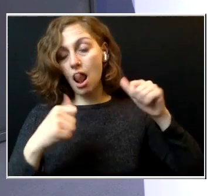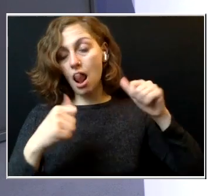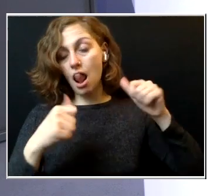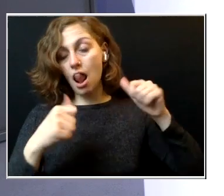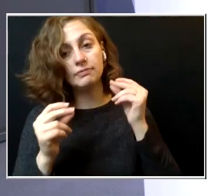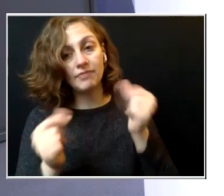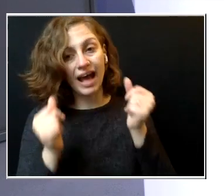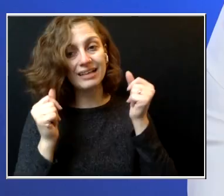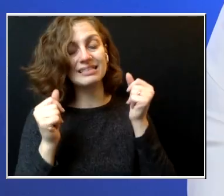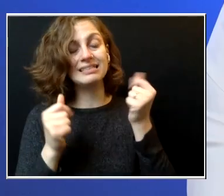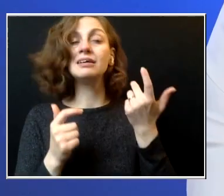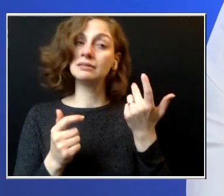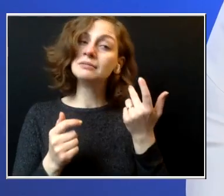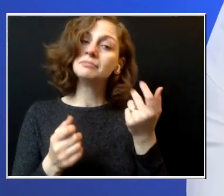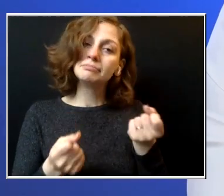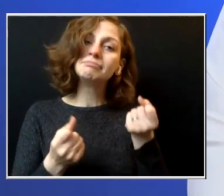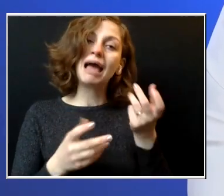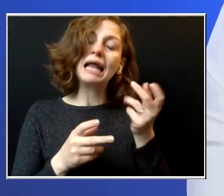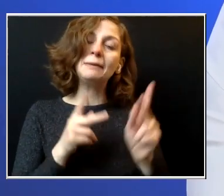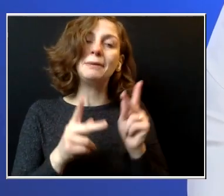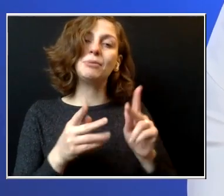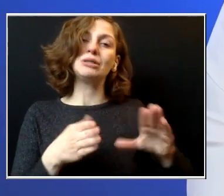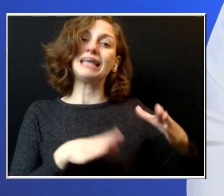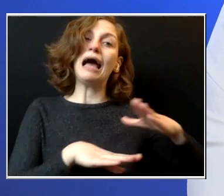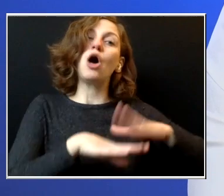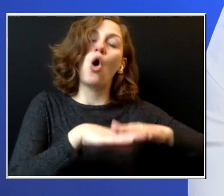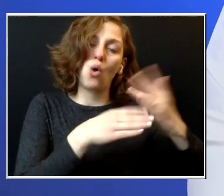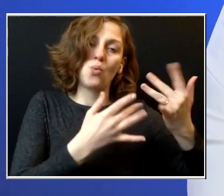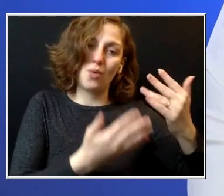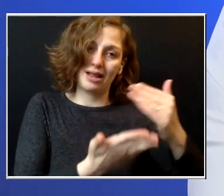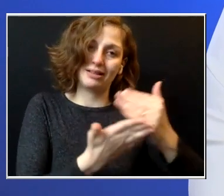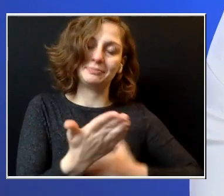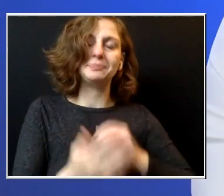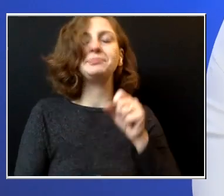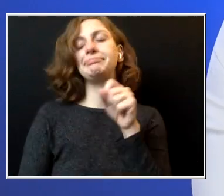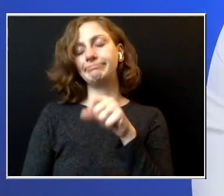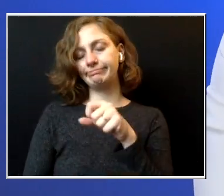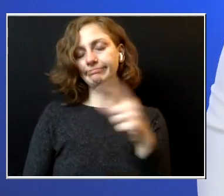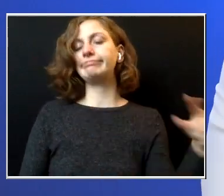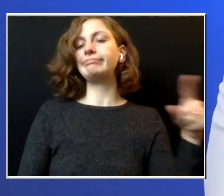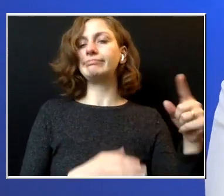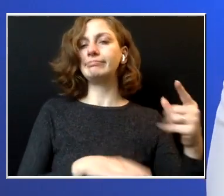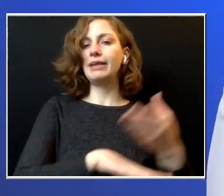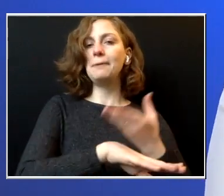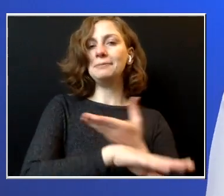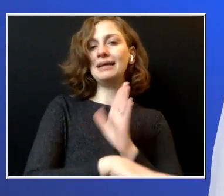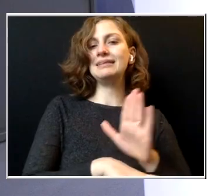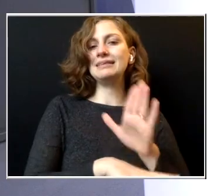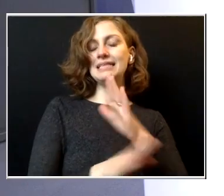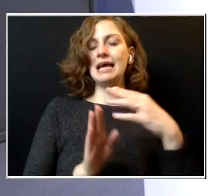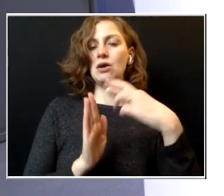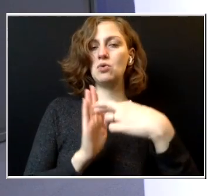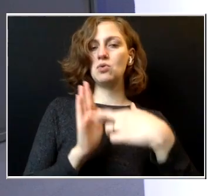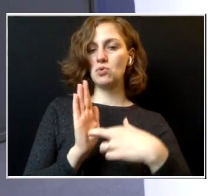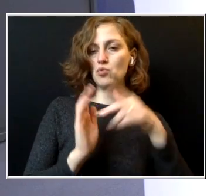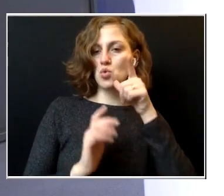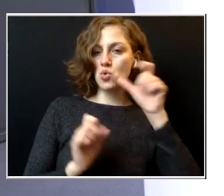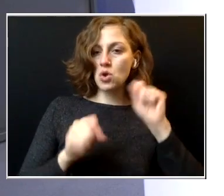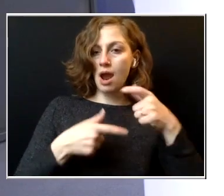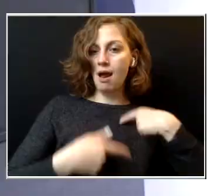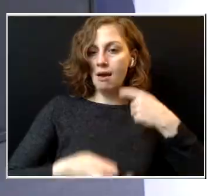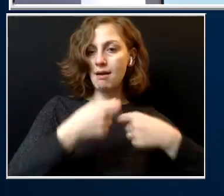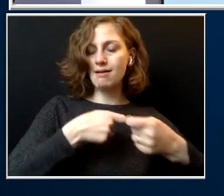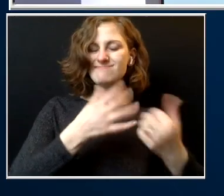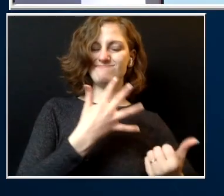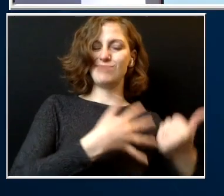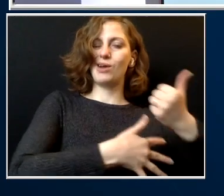think they updated some of their guidelines for who gets a transplant, prioritizing those fibrosis patients. Yep, good thing. All right, well,